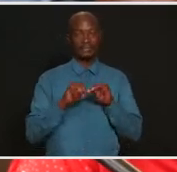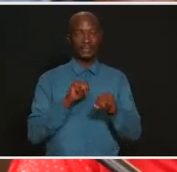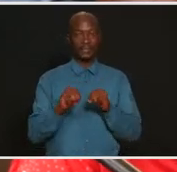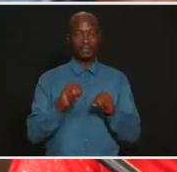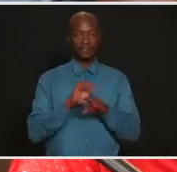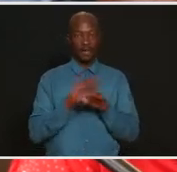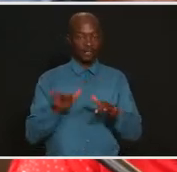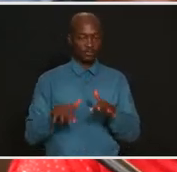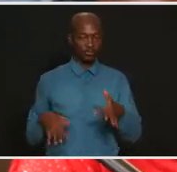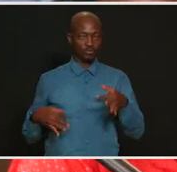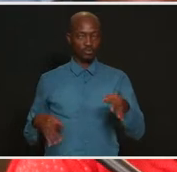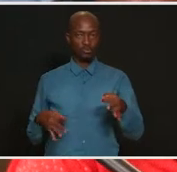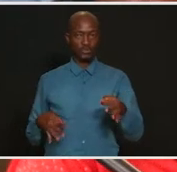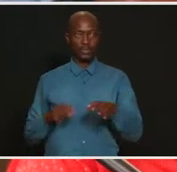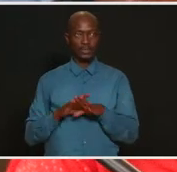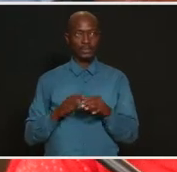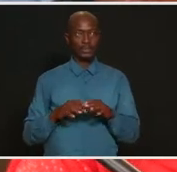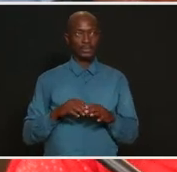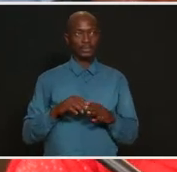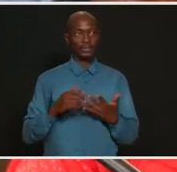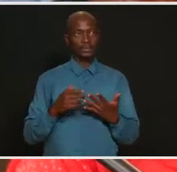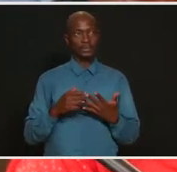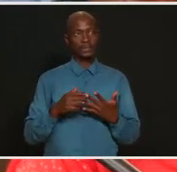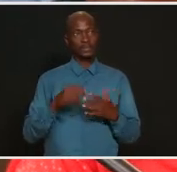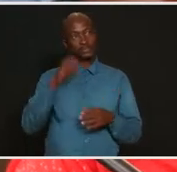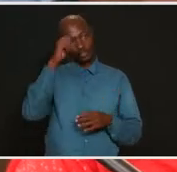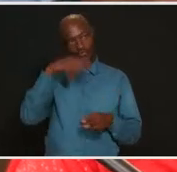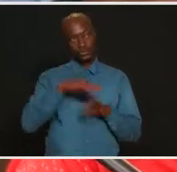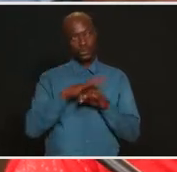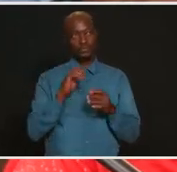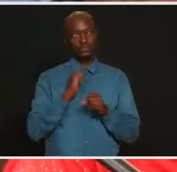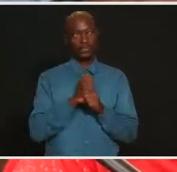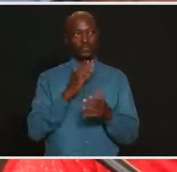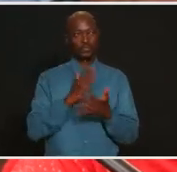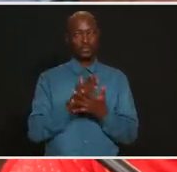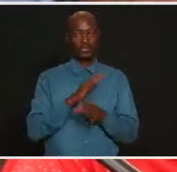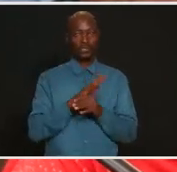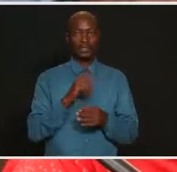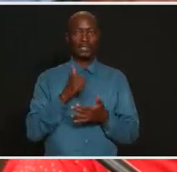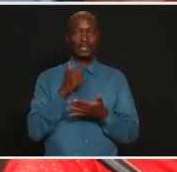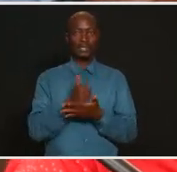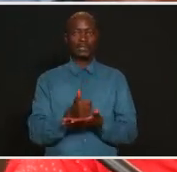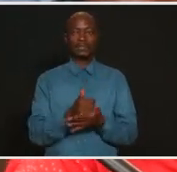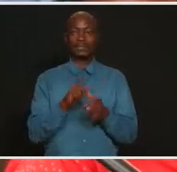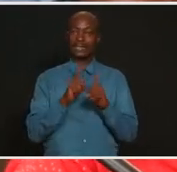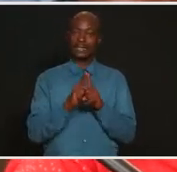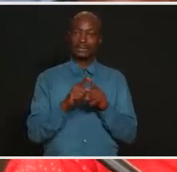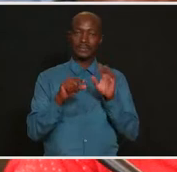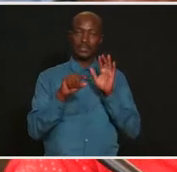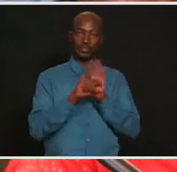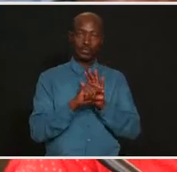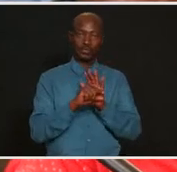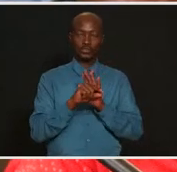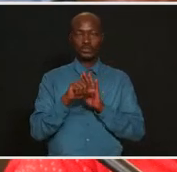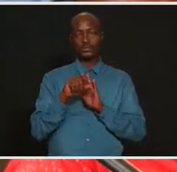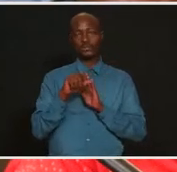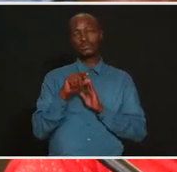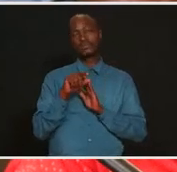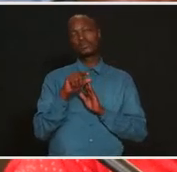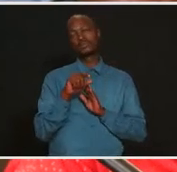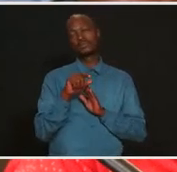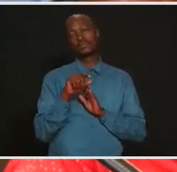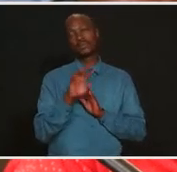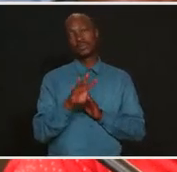Learners to ensure such Learners are assisted as pet loss for this